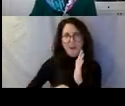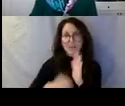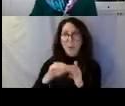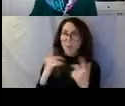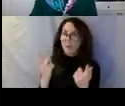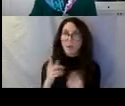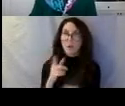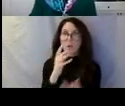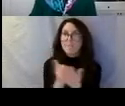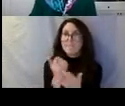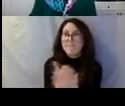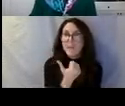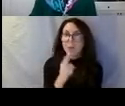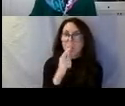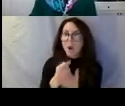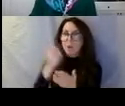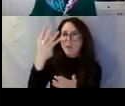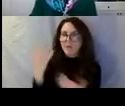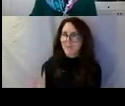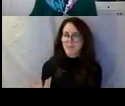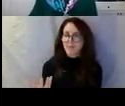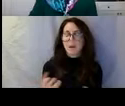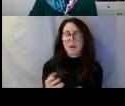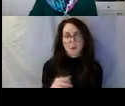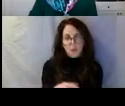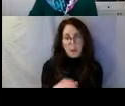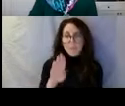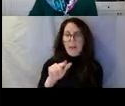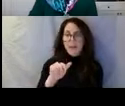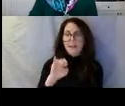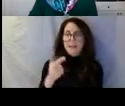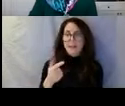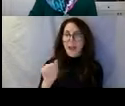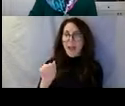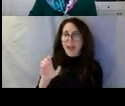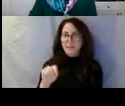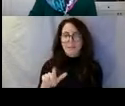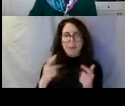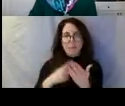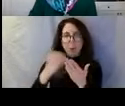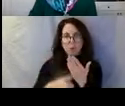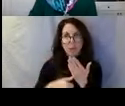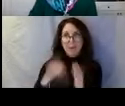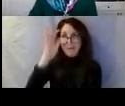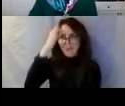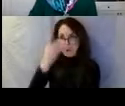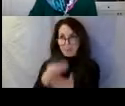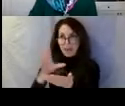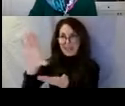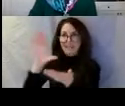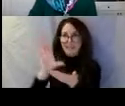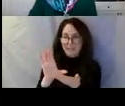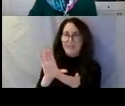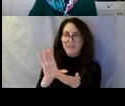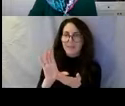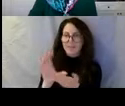don't address this childcare issue. And so Balancing Act is a major initiative, got some serious federal money recently,